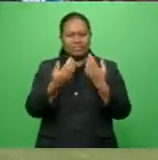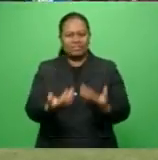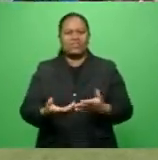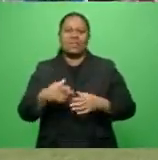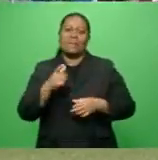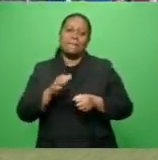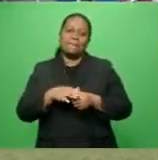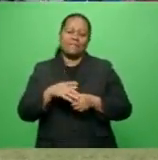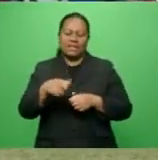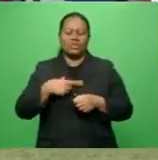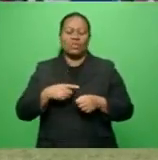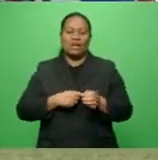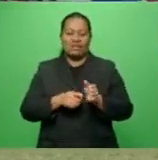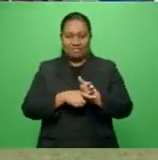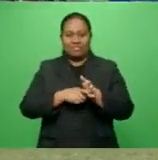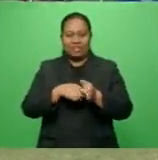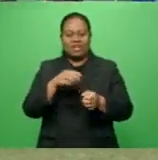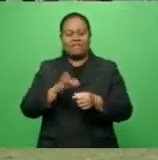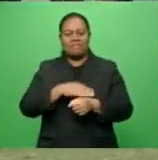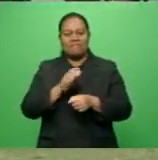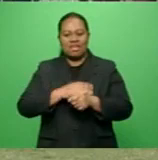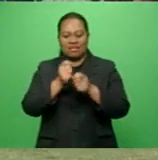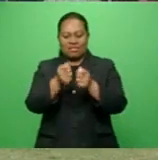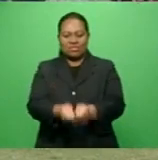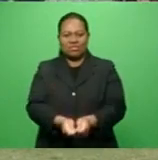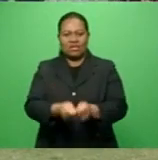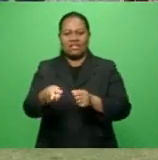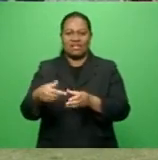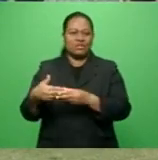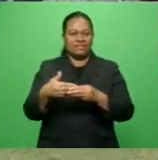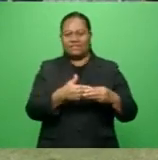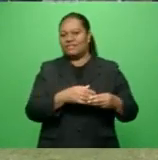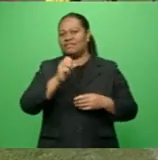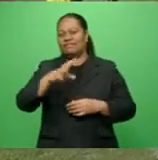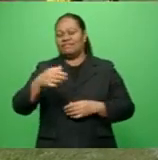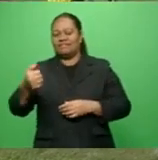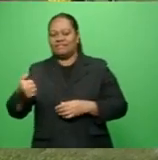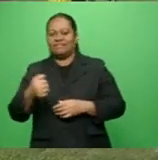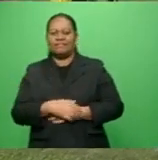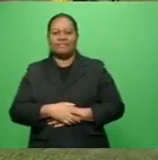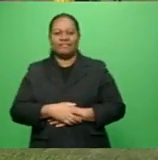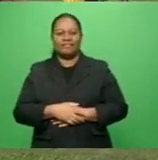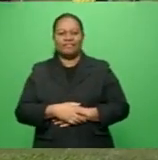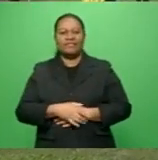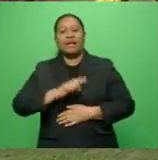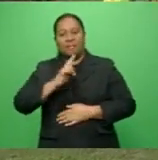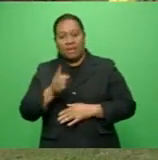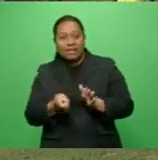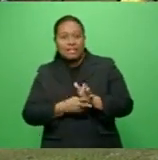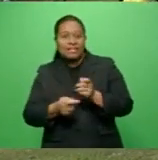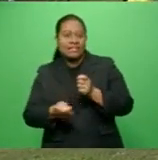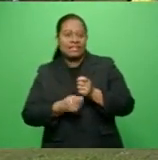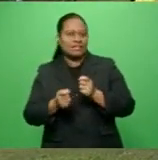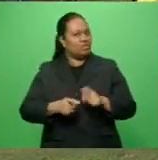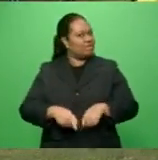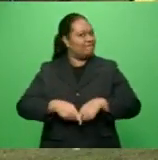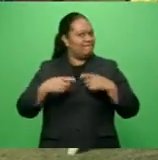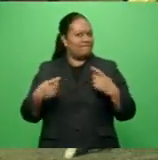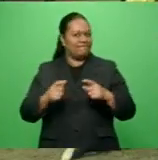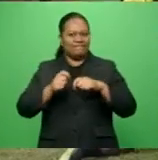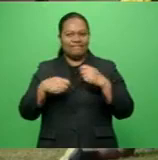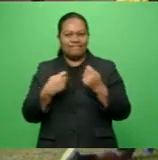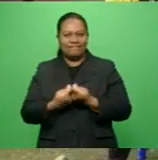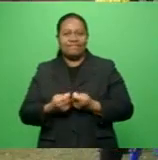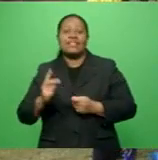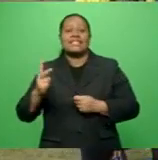Lautoka scoring a try and to lead 10-6 at half-time. However, Naita Siri was a different team altogether in